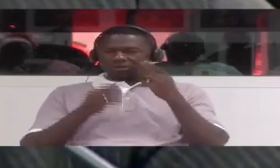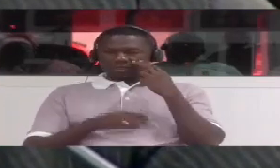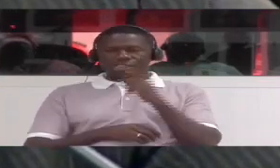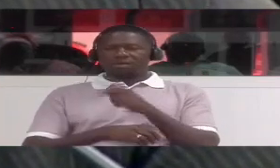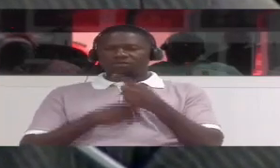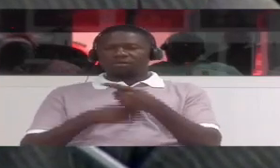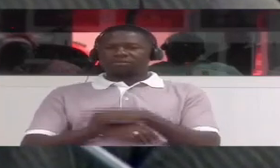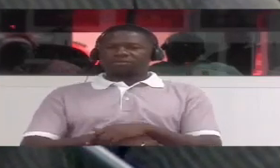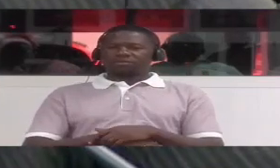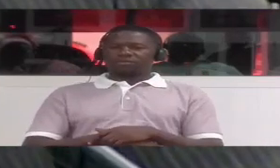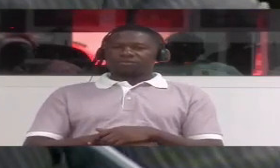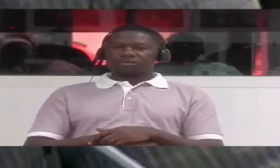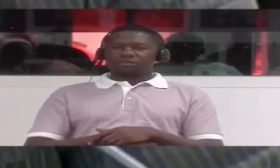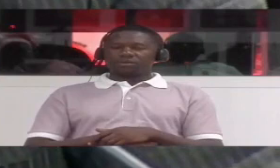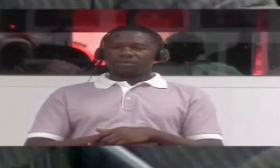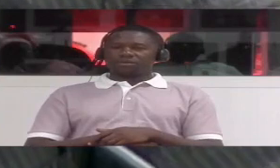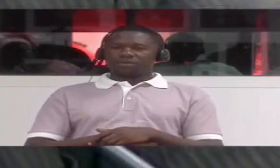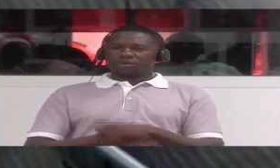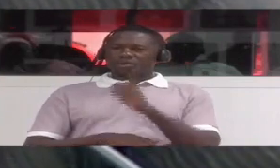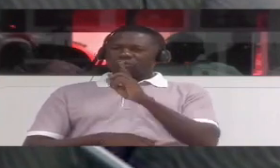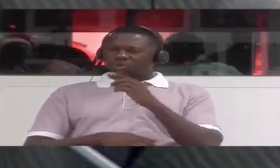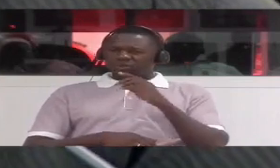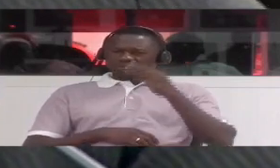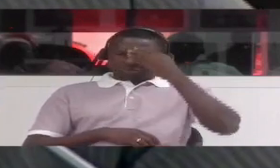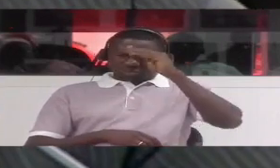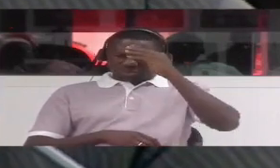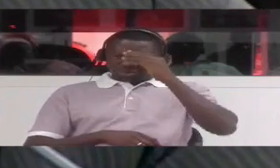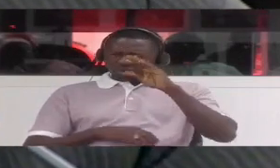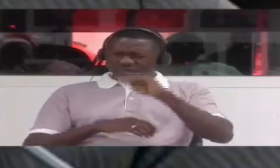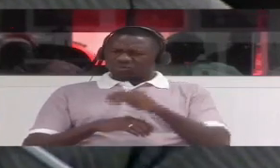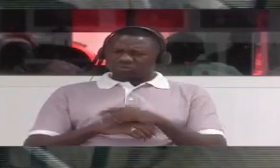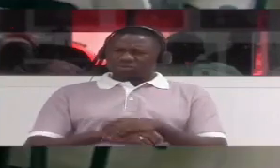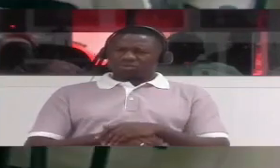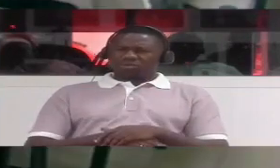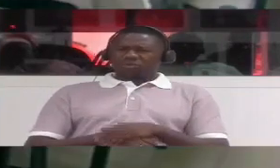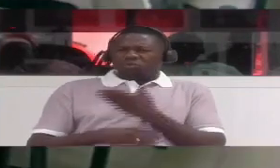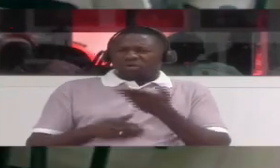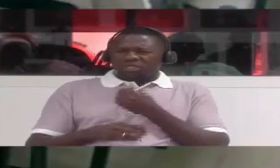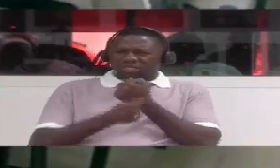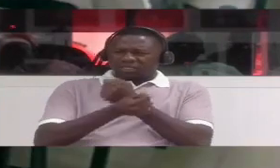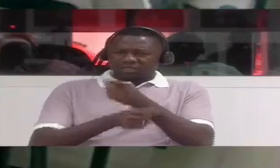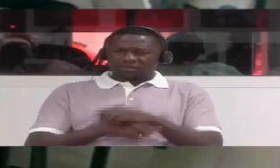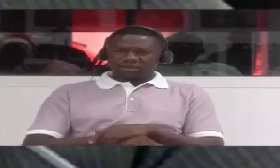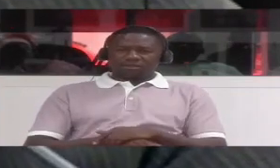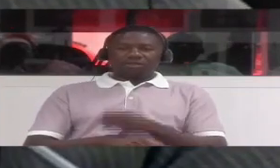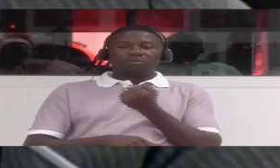or what exactly I think the boy was some sort of a computer wizard, somebody who's very, very much grounded in